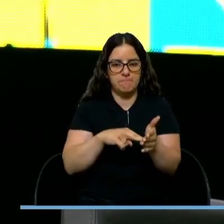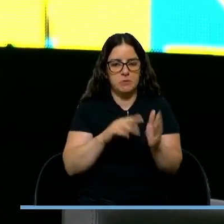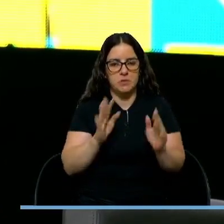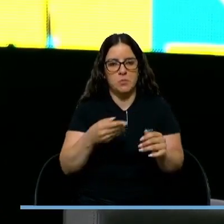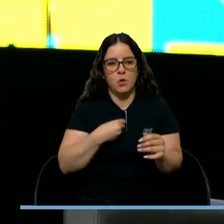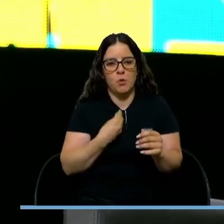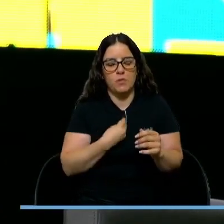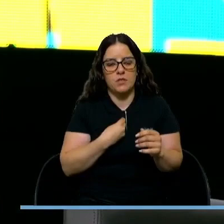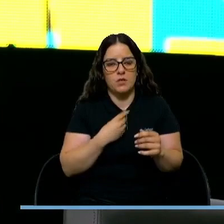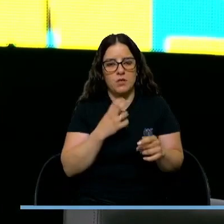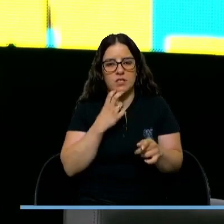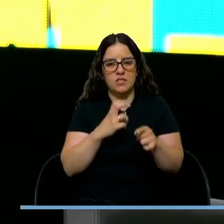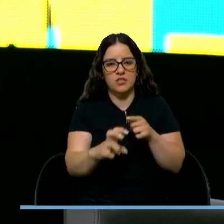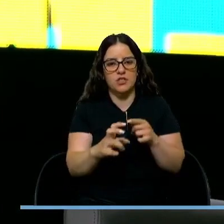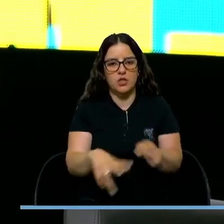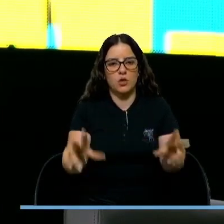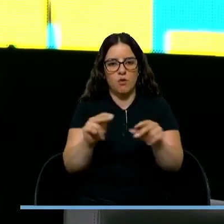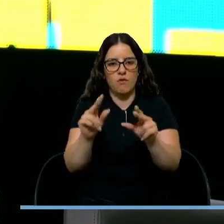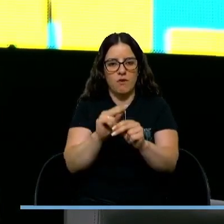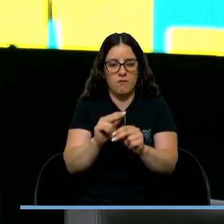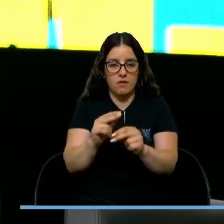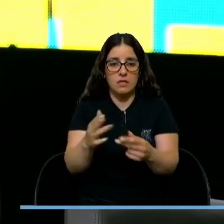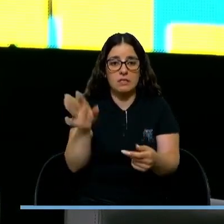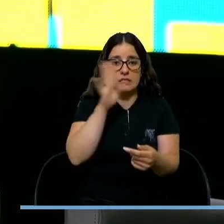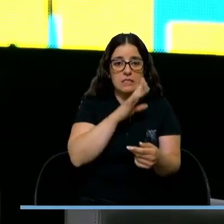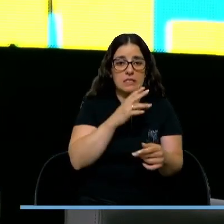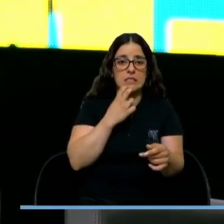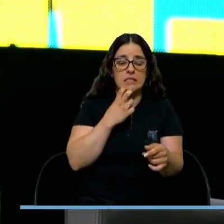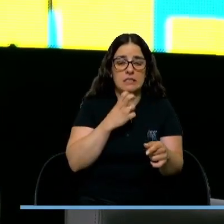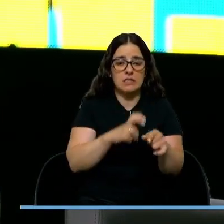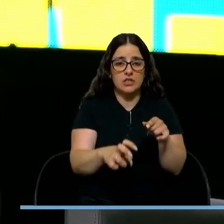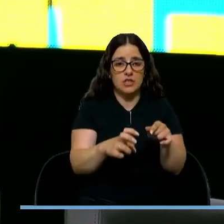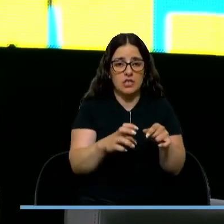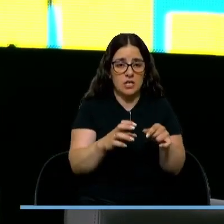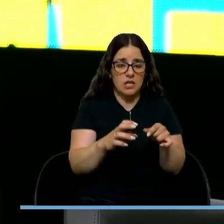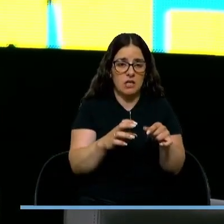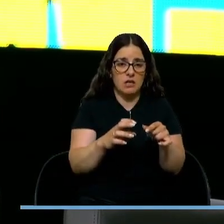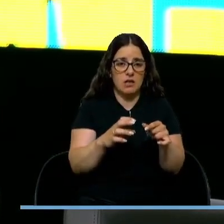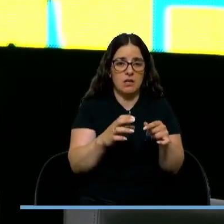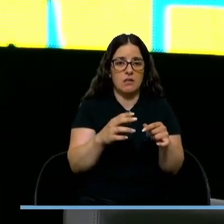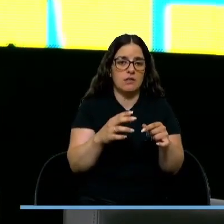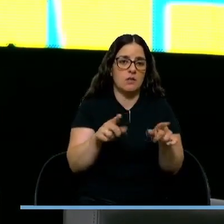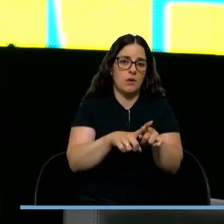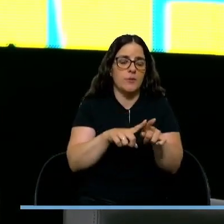electric vehicle, I have to use renewables, because if I'm using fossil energy,